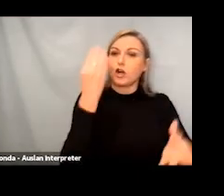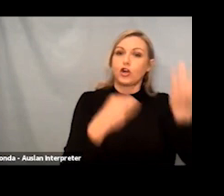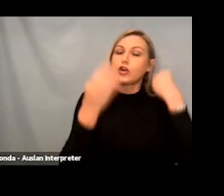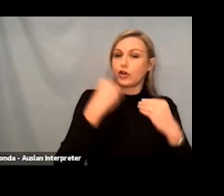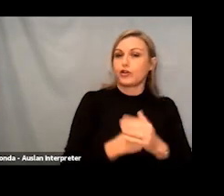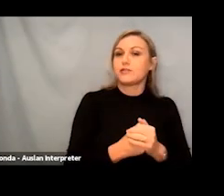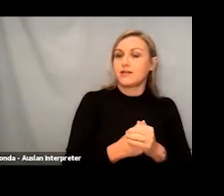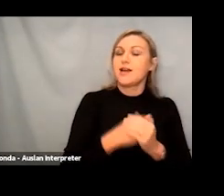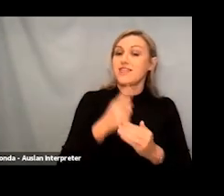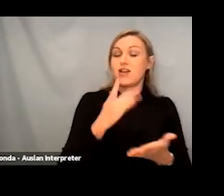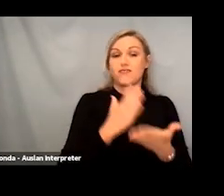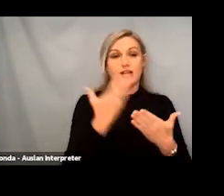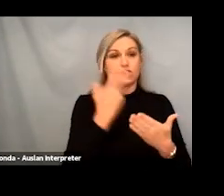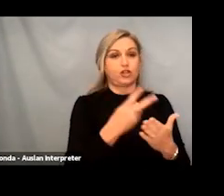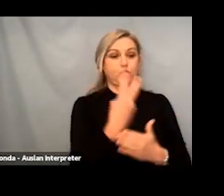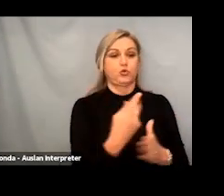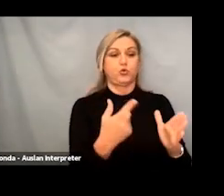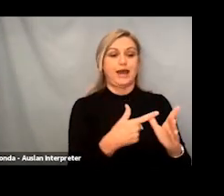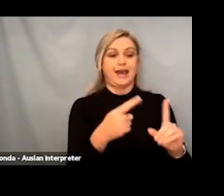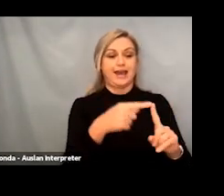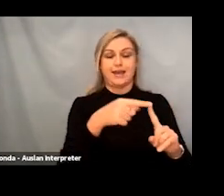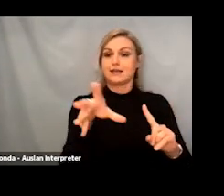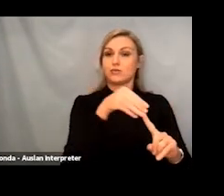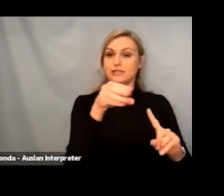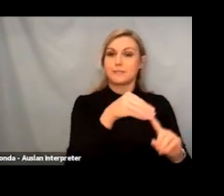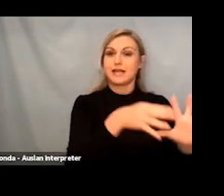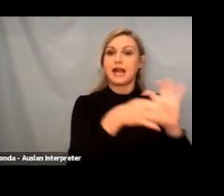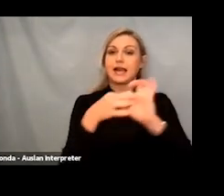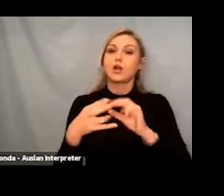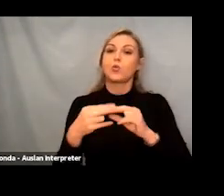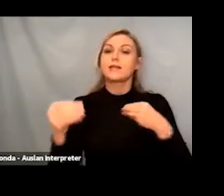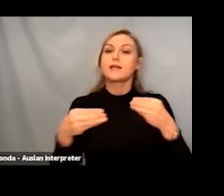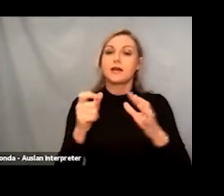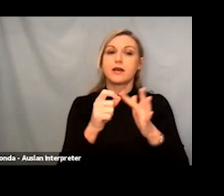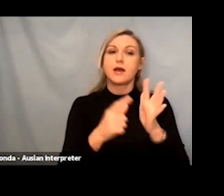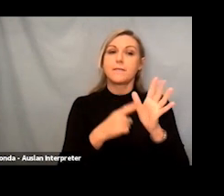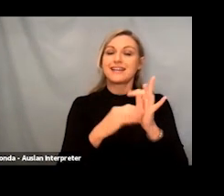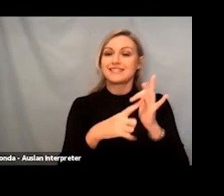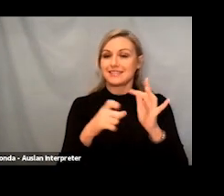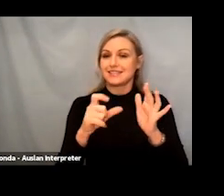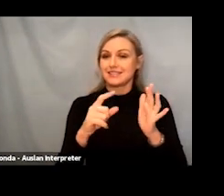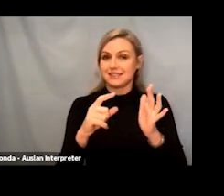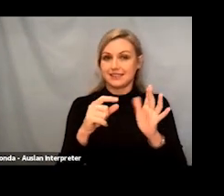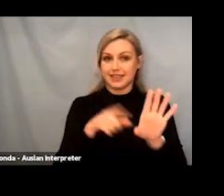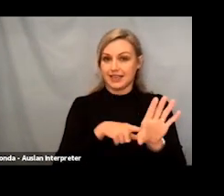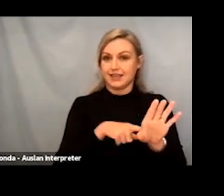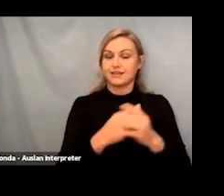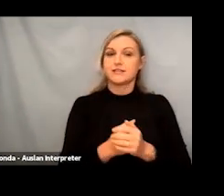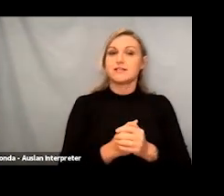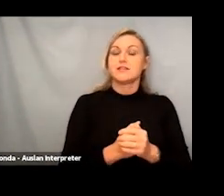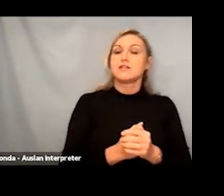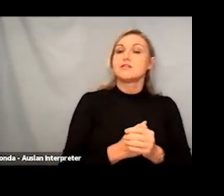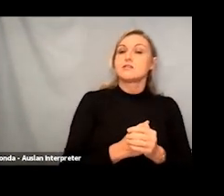2A signaling to plasticity. And we can also look at cognitive flexibility and some recent evidence of